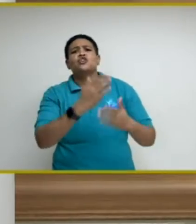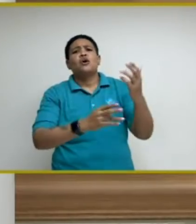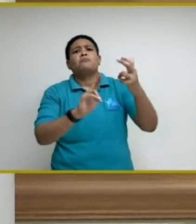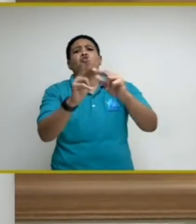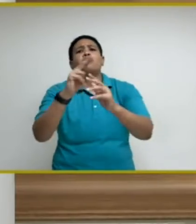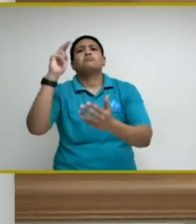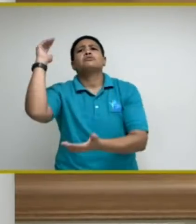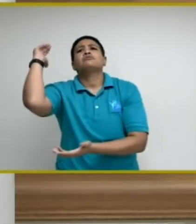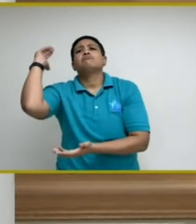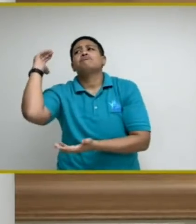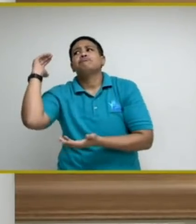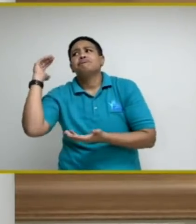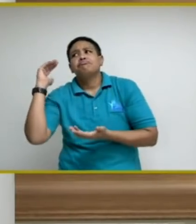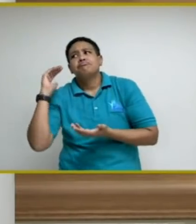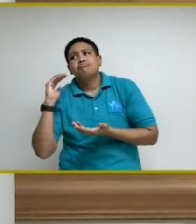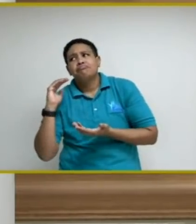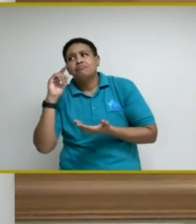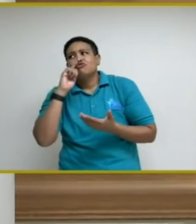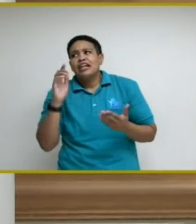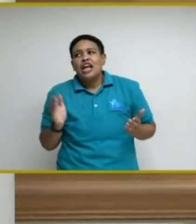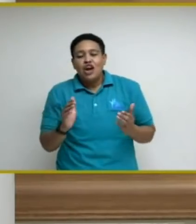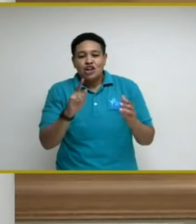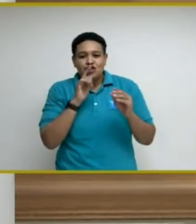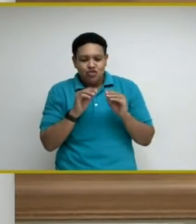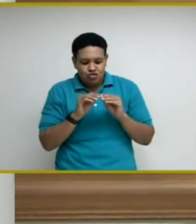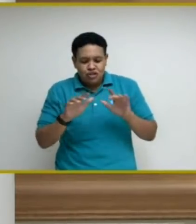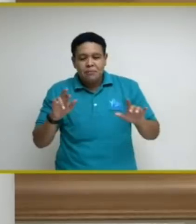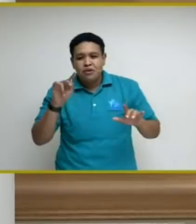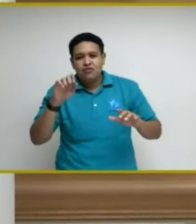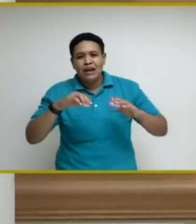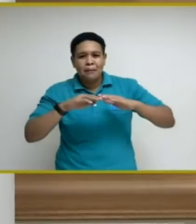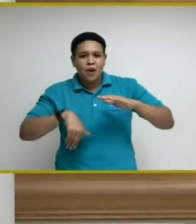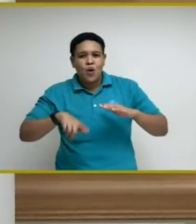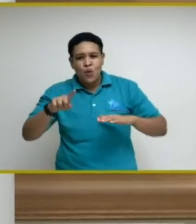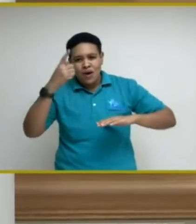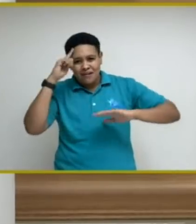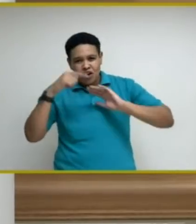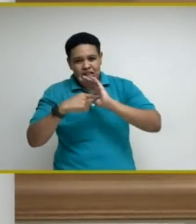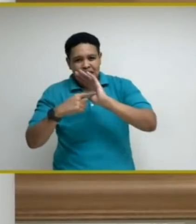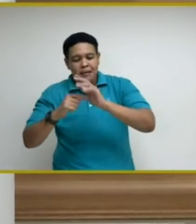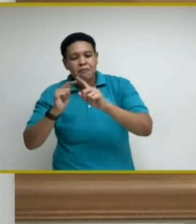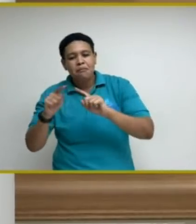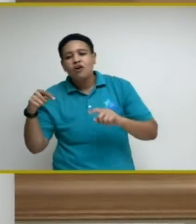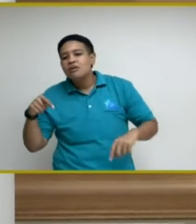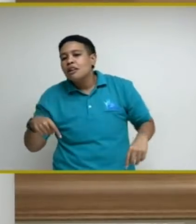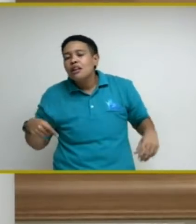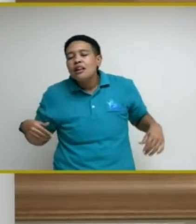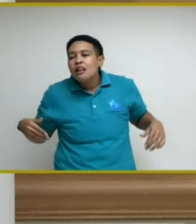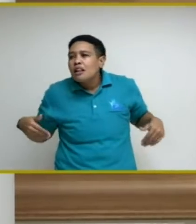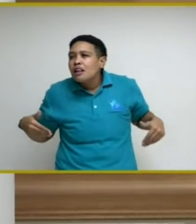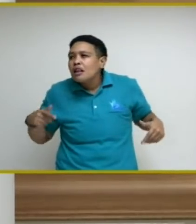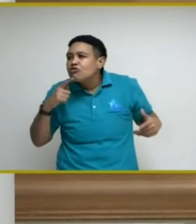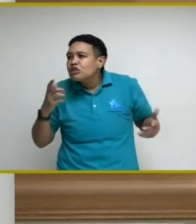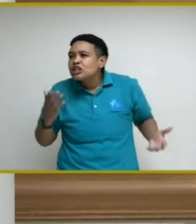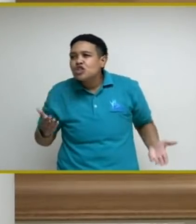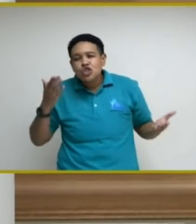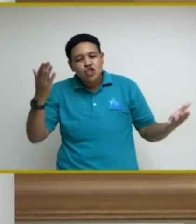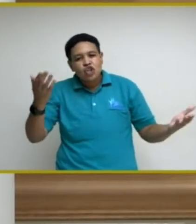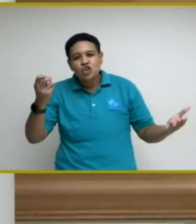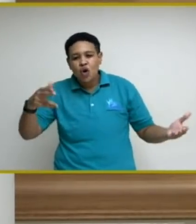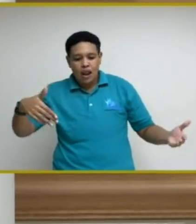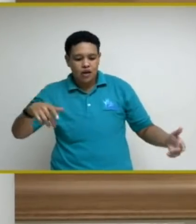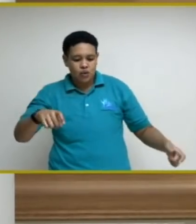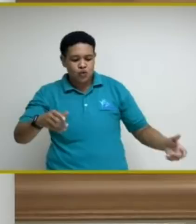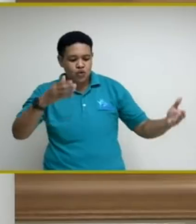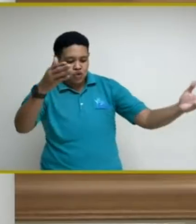coming down, which is encouraging, the reproductive rate below 1, for example. But it does not suggest or should not